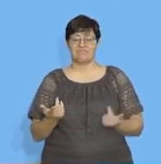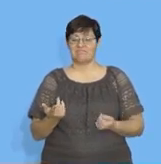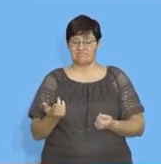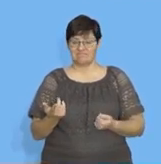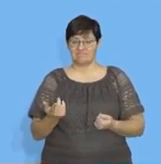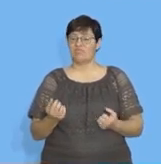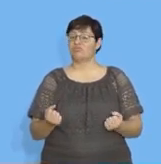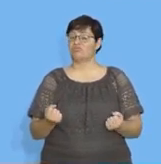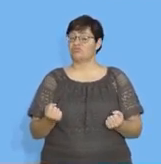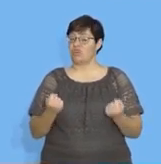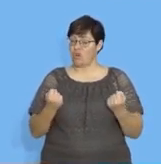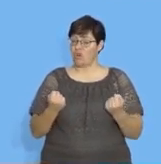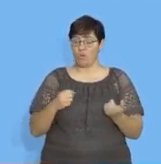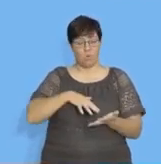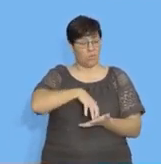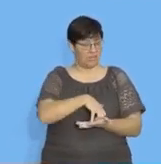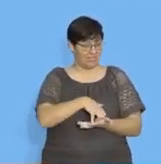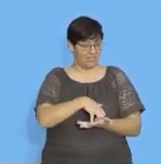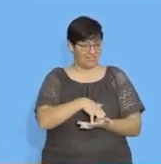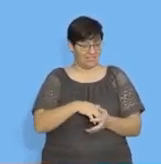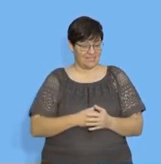Is that a strong or weak?